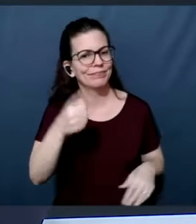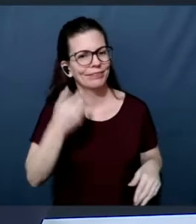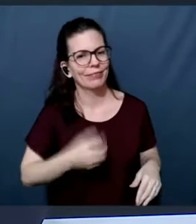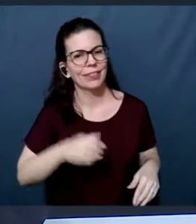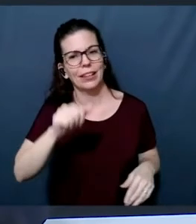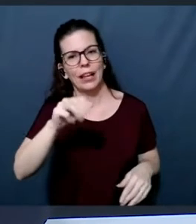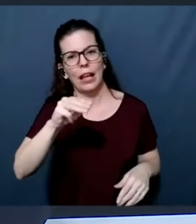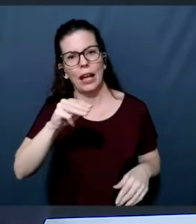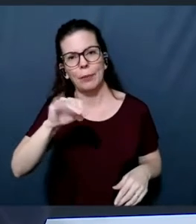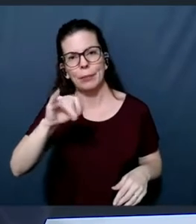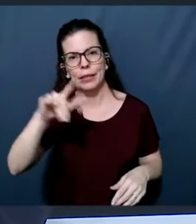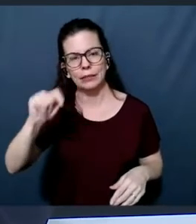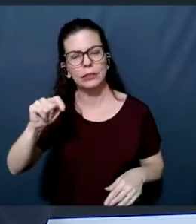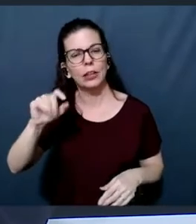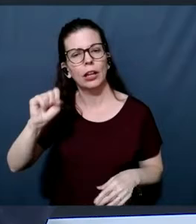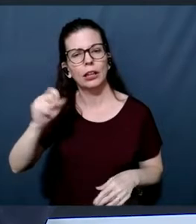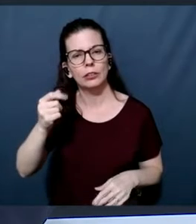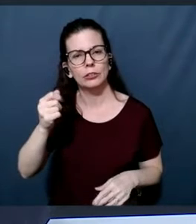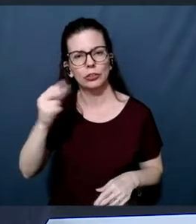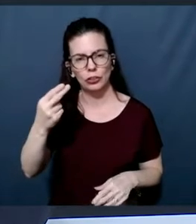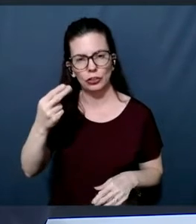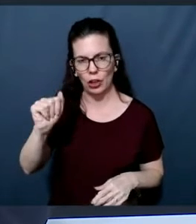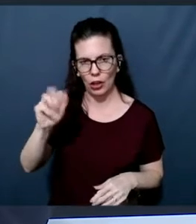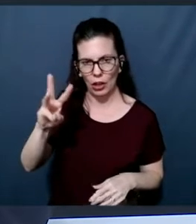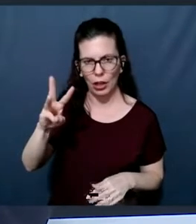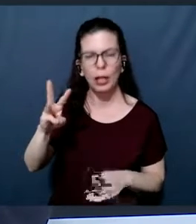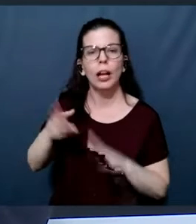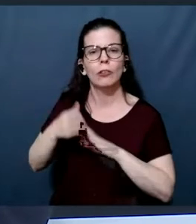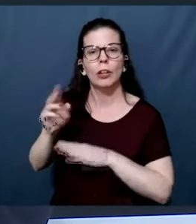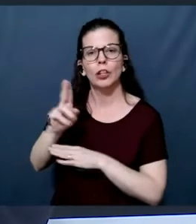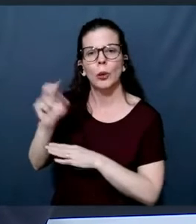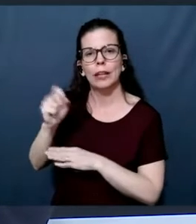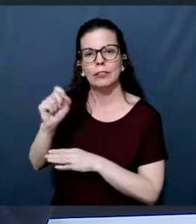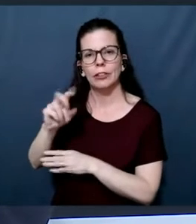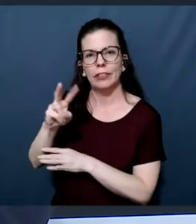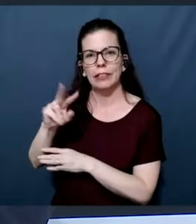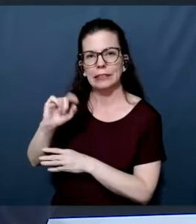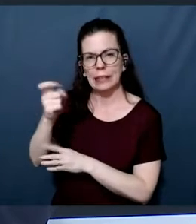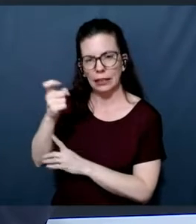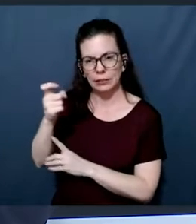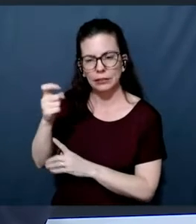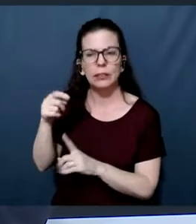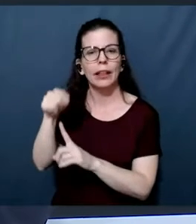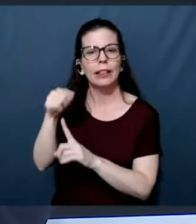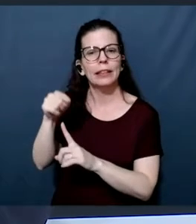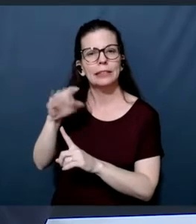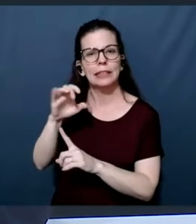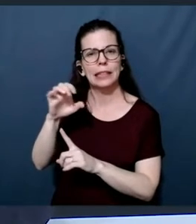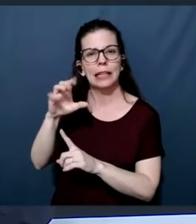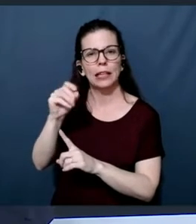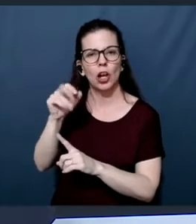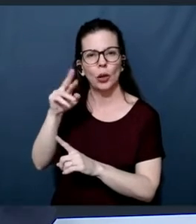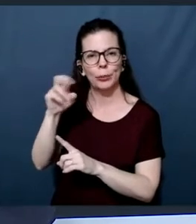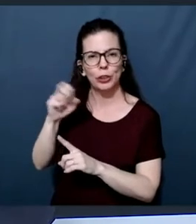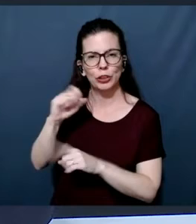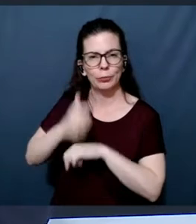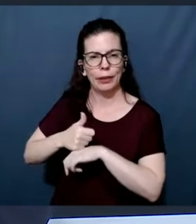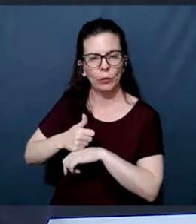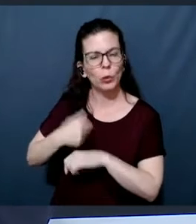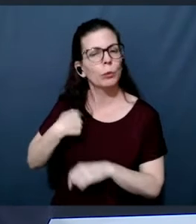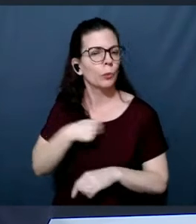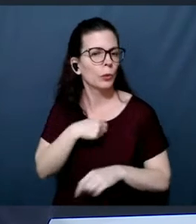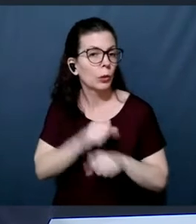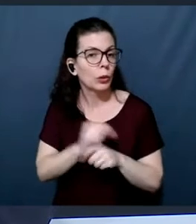Shah. I run the US for VTEX, which is an e-commerce platform. We work with very